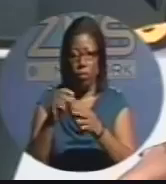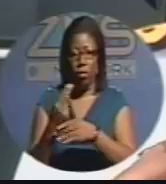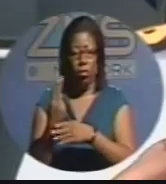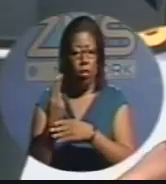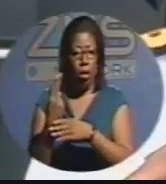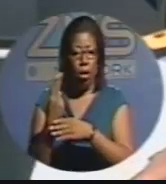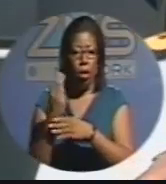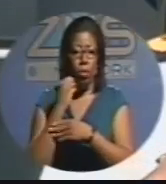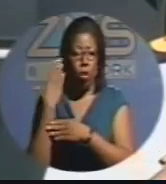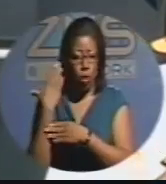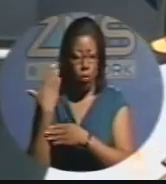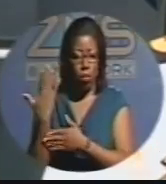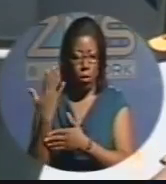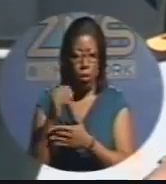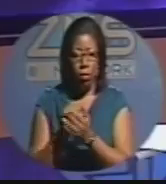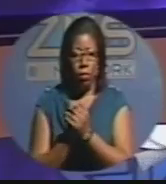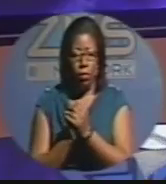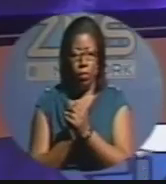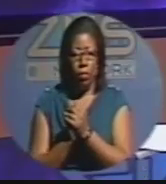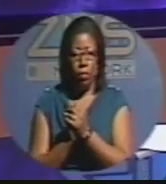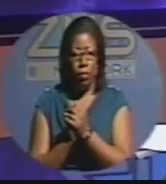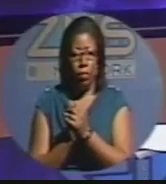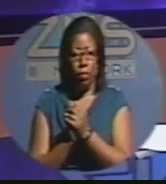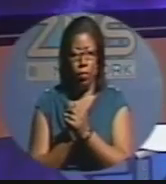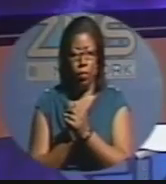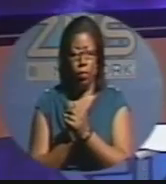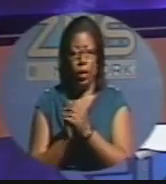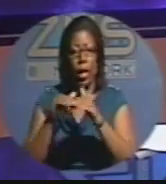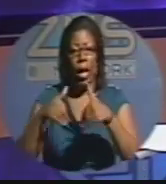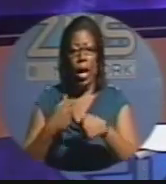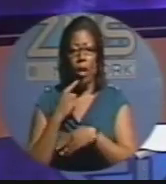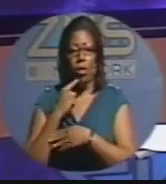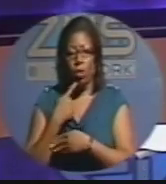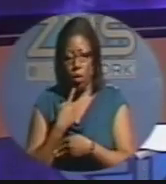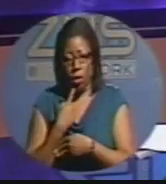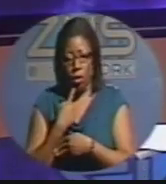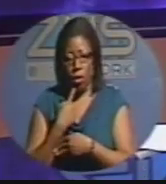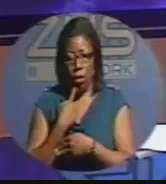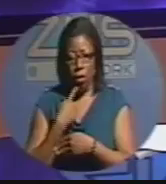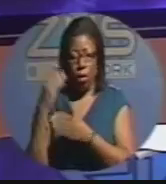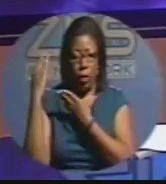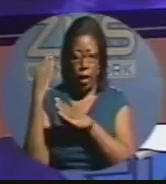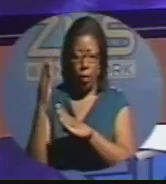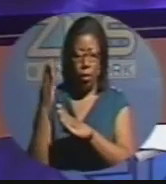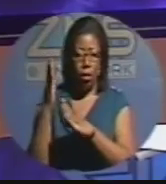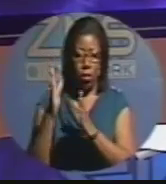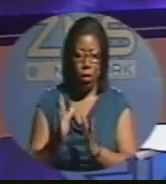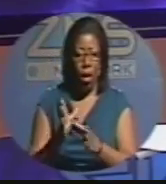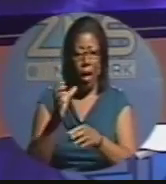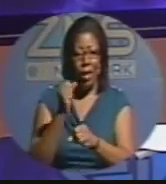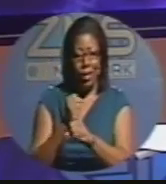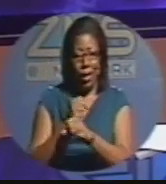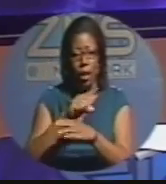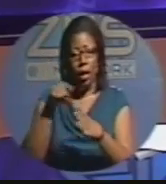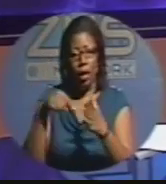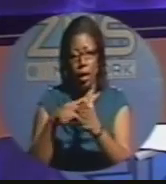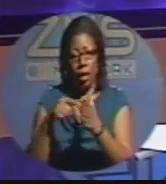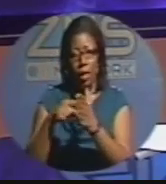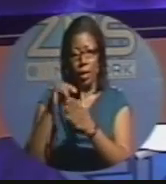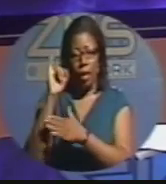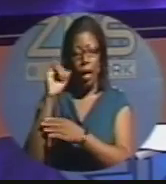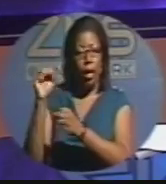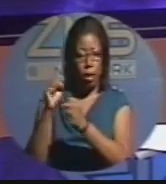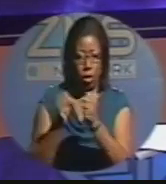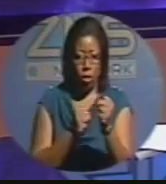to communicate that to us here in New Providence. Well, how seriously are Bahamians taking the threat of Tropical Storm Isaac? Our news team took